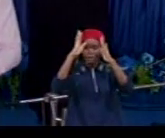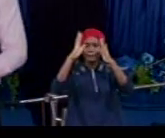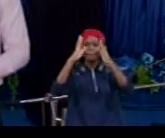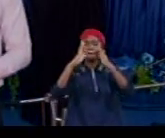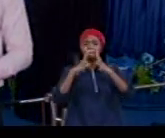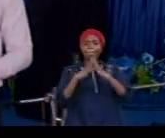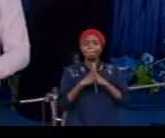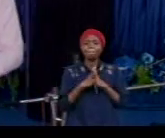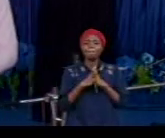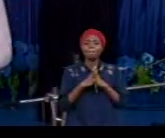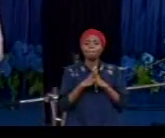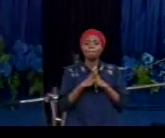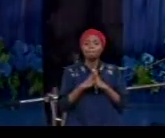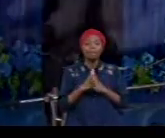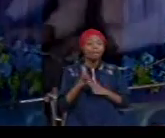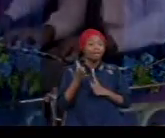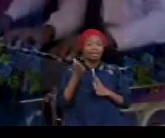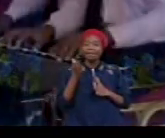Father,